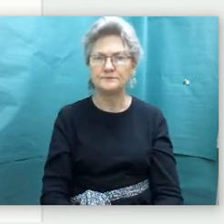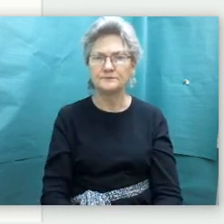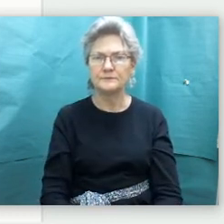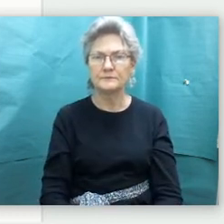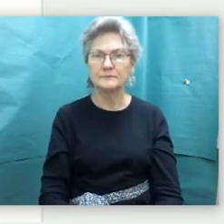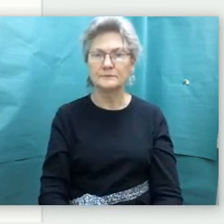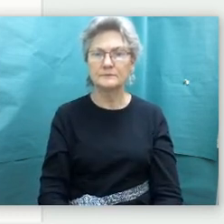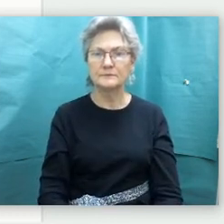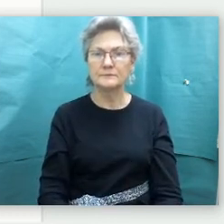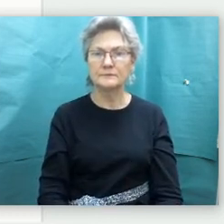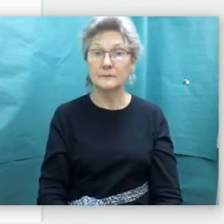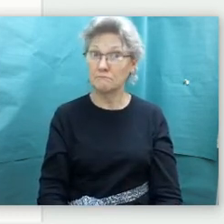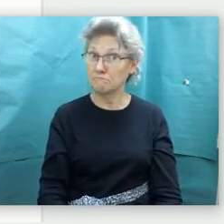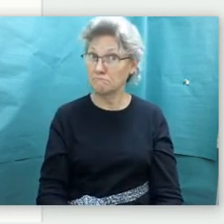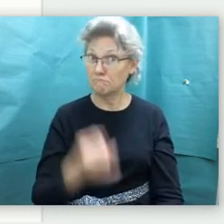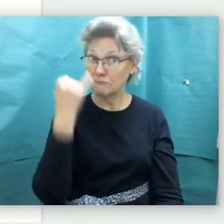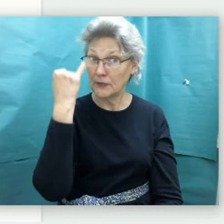Thoughts?